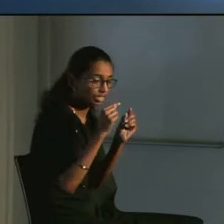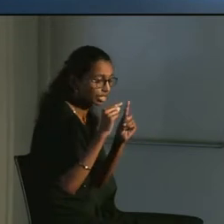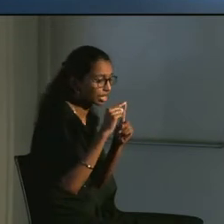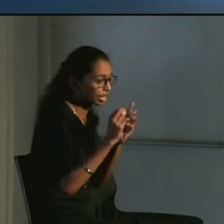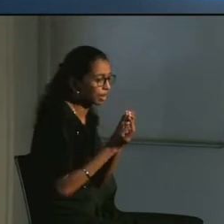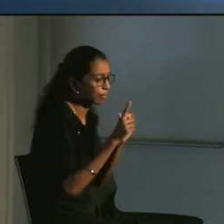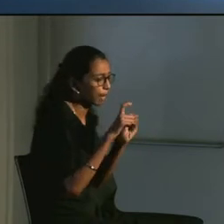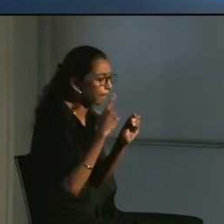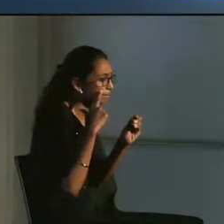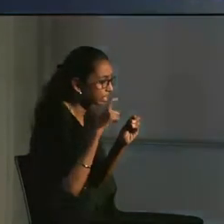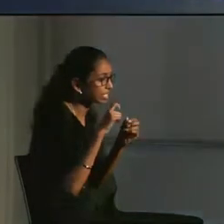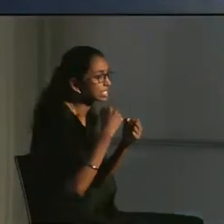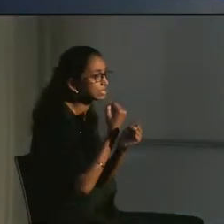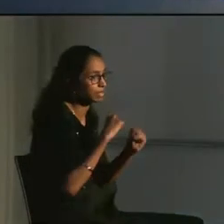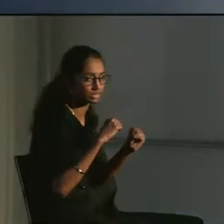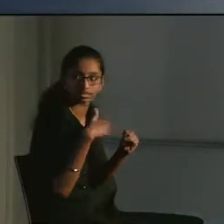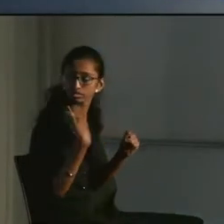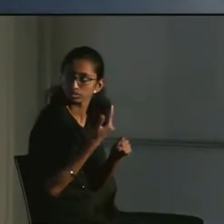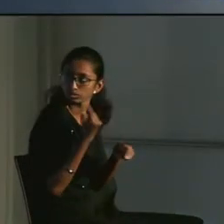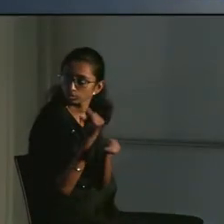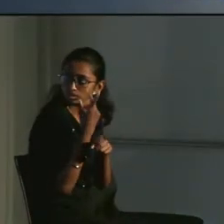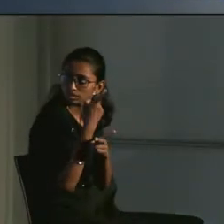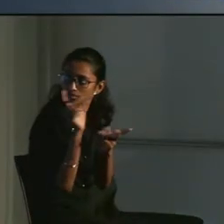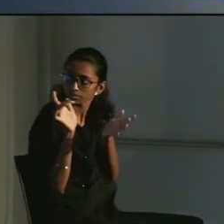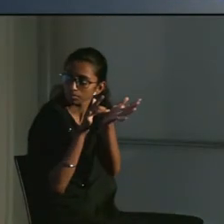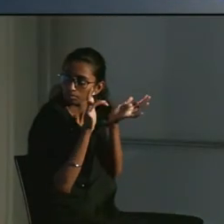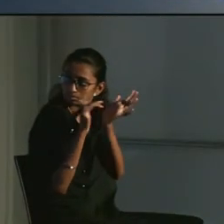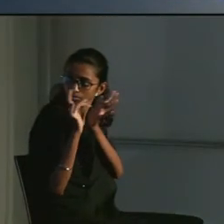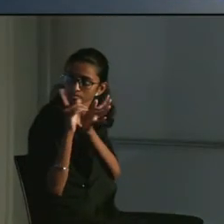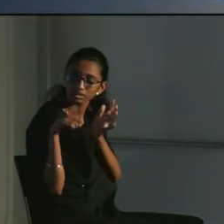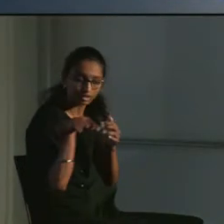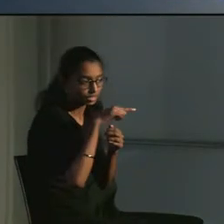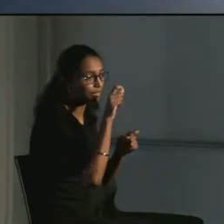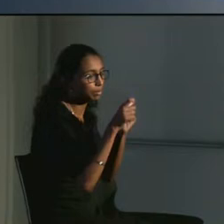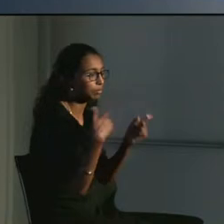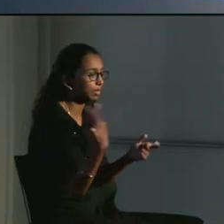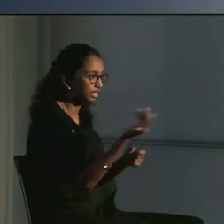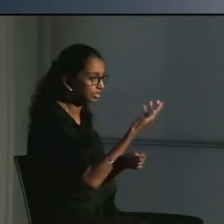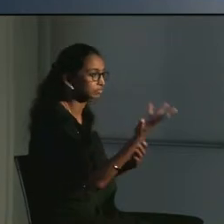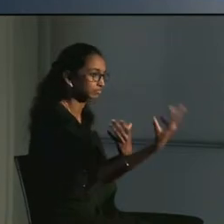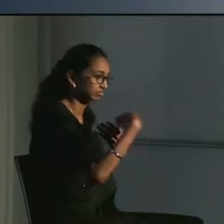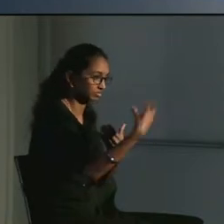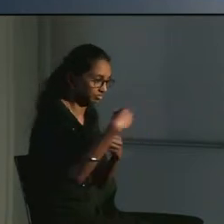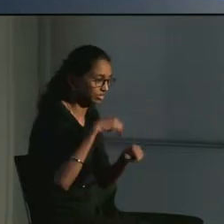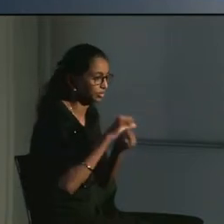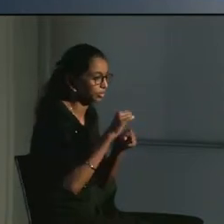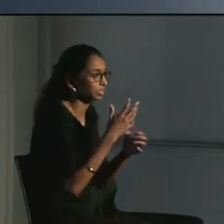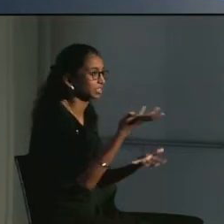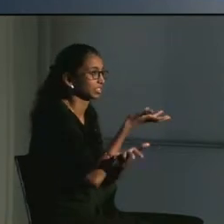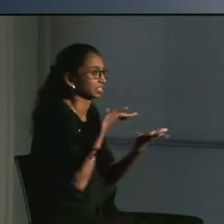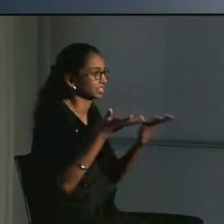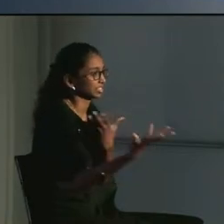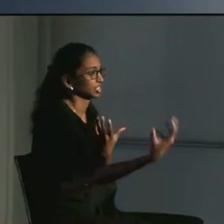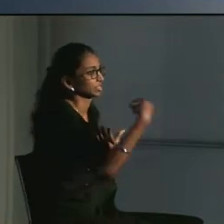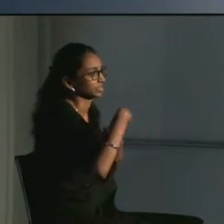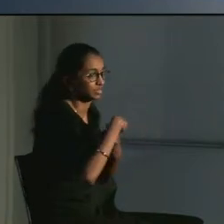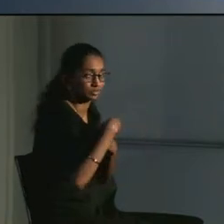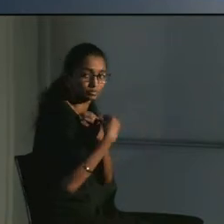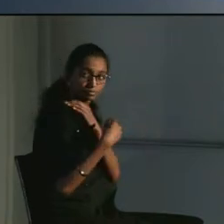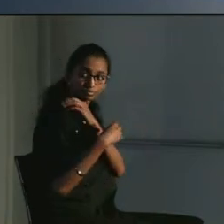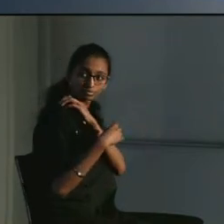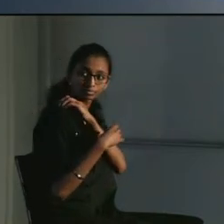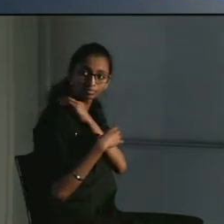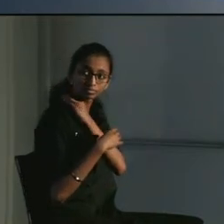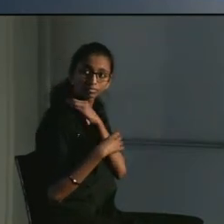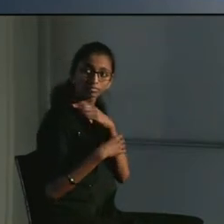space. As we used different public spaces, the public interacting with our work were also